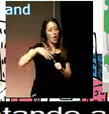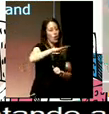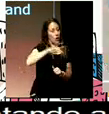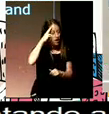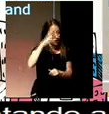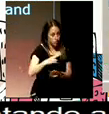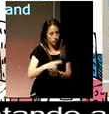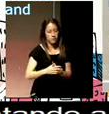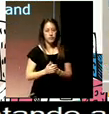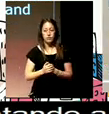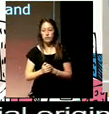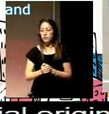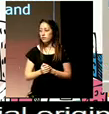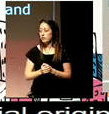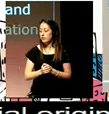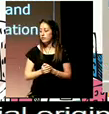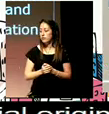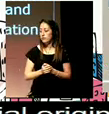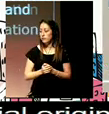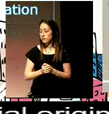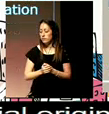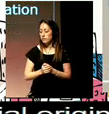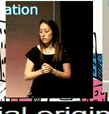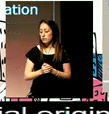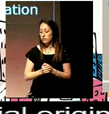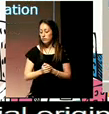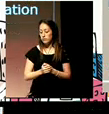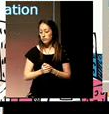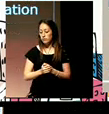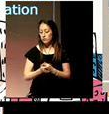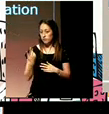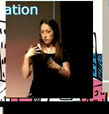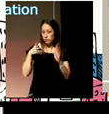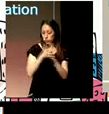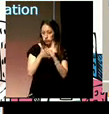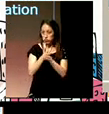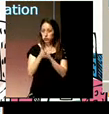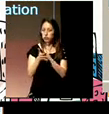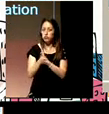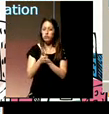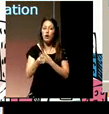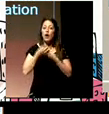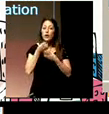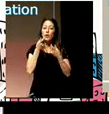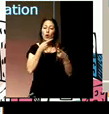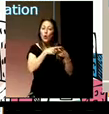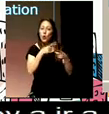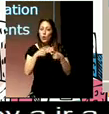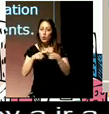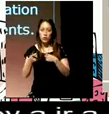to emphasize the urban elements. I'm going to talk